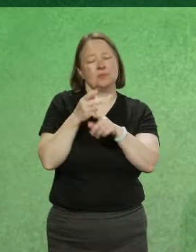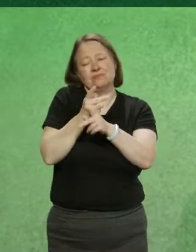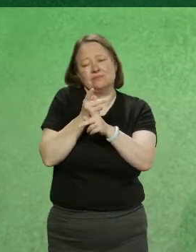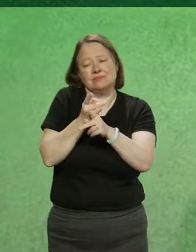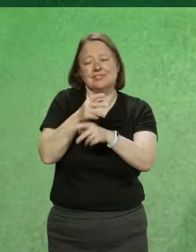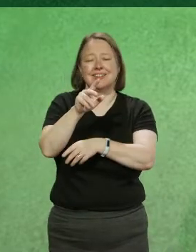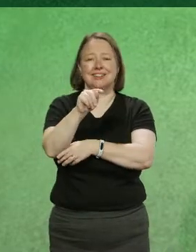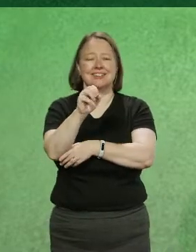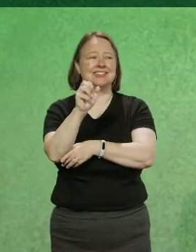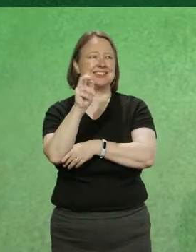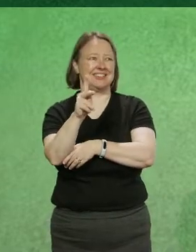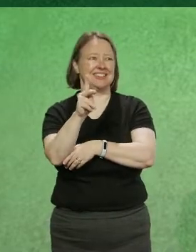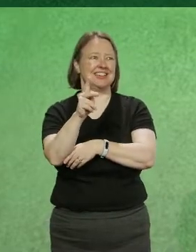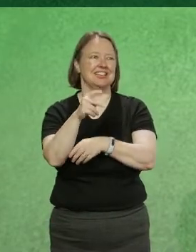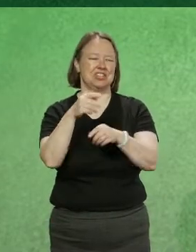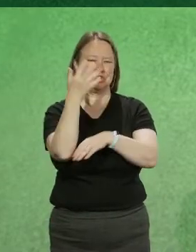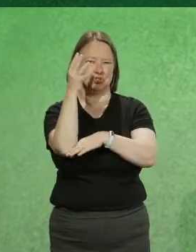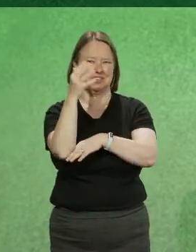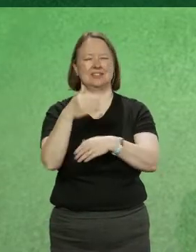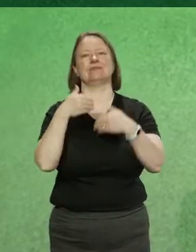trees. Next slide, please.